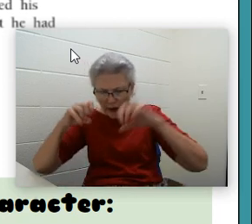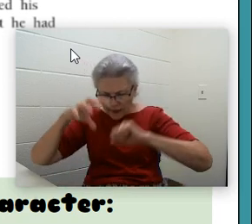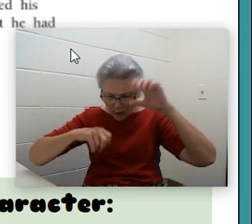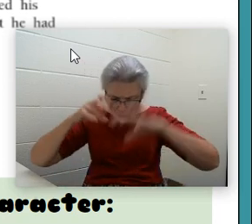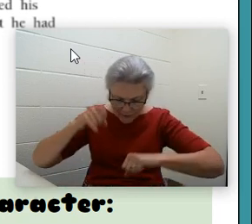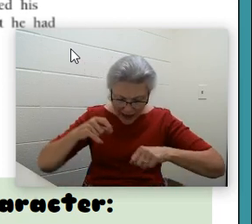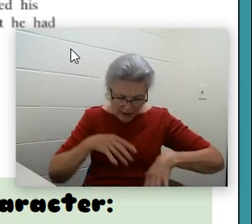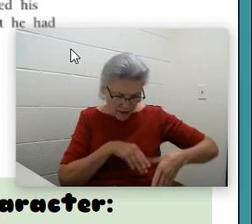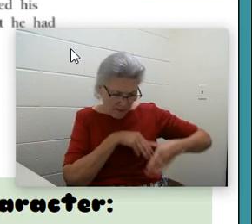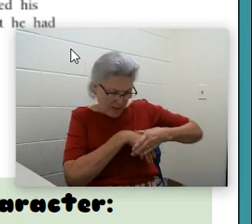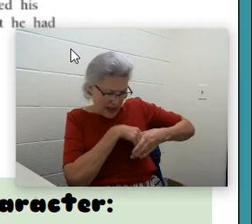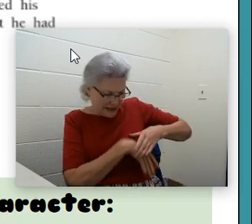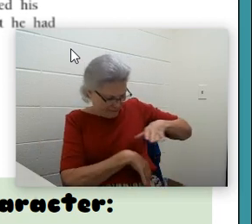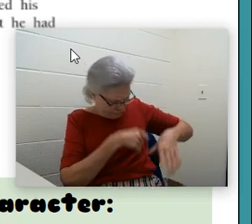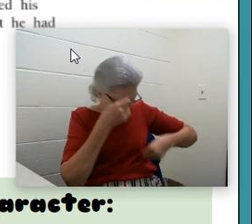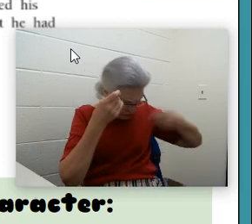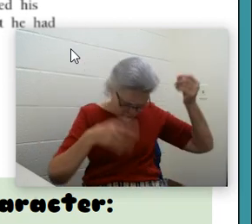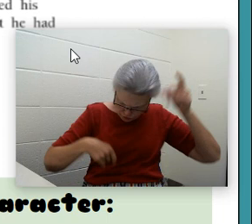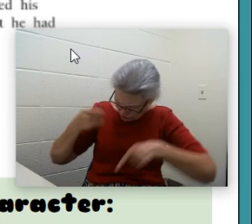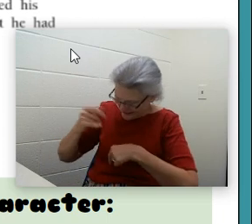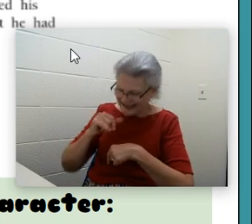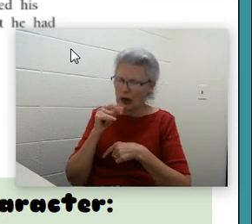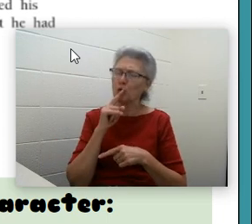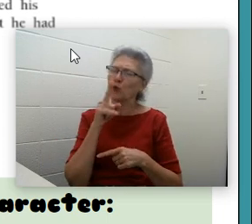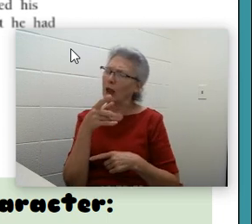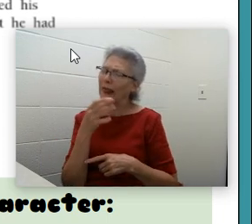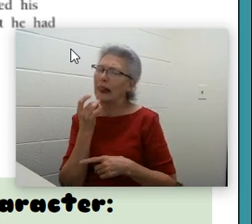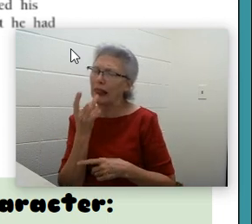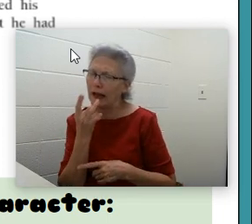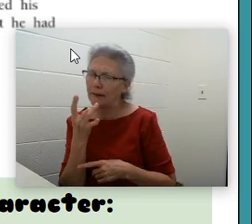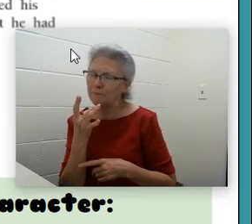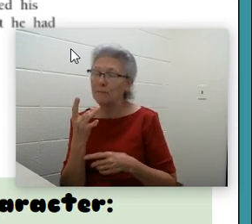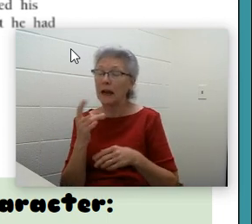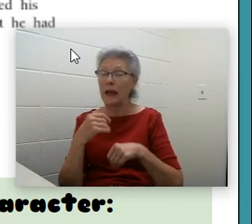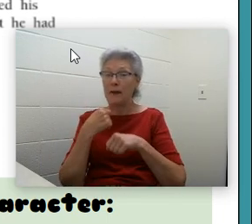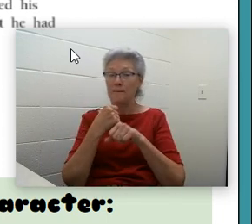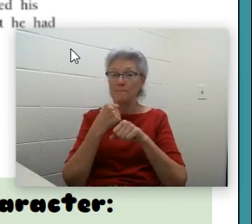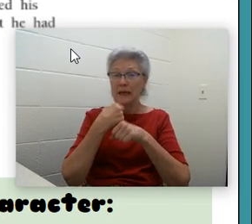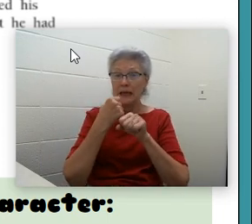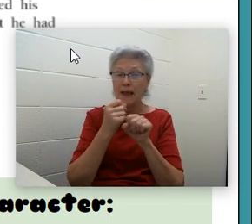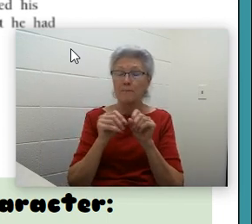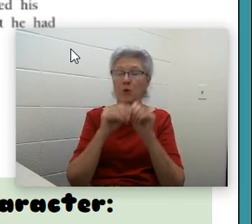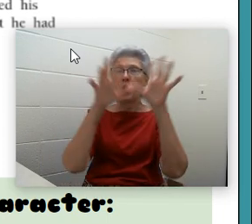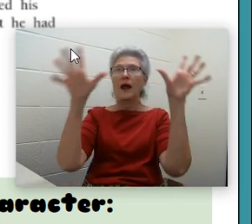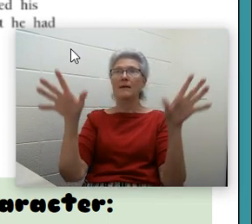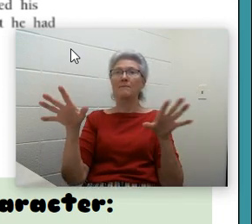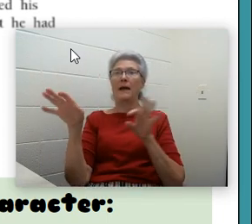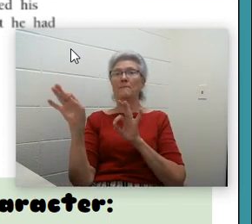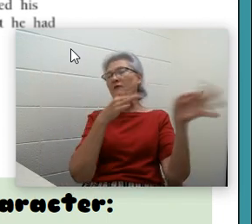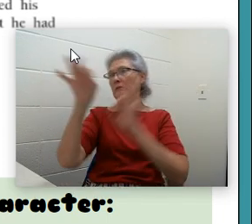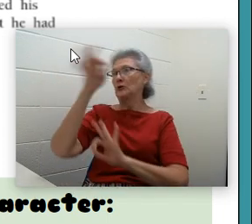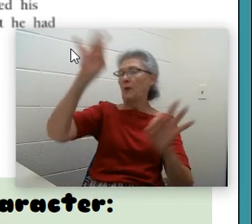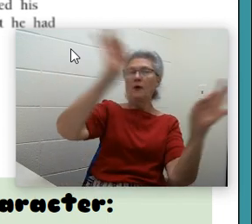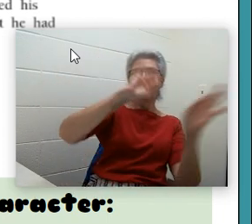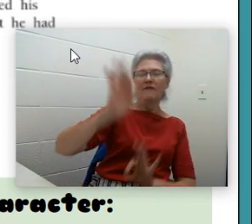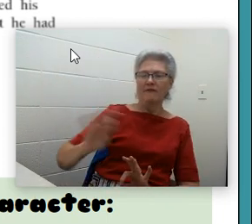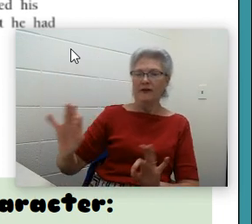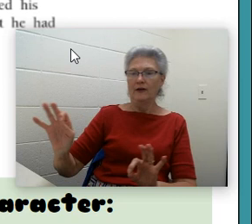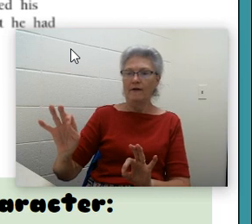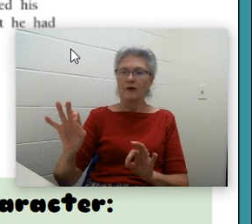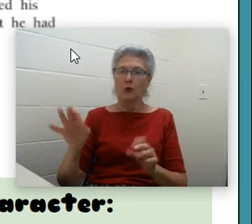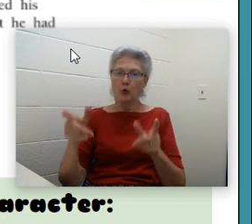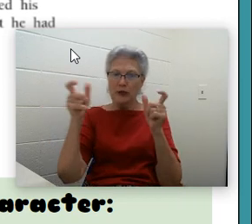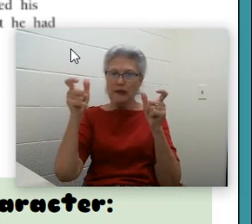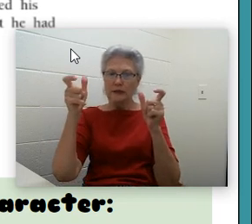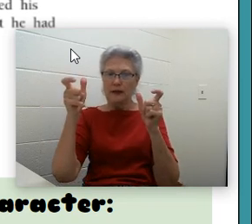out. It was not really a light, as it made this light by flashing about so quickly. But when it came to rest for